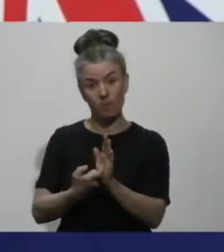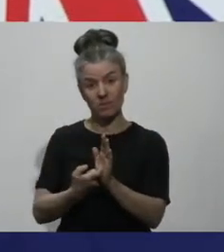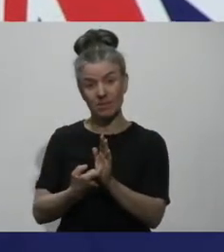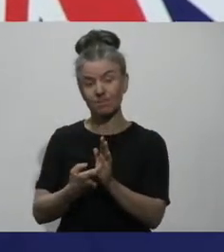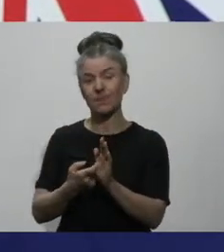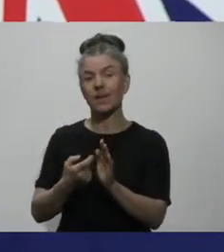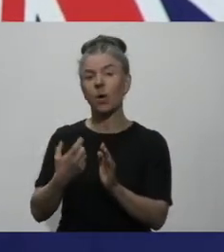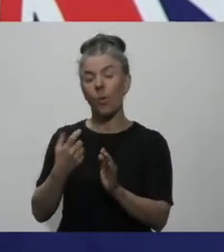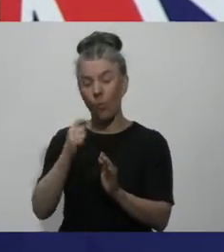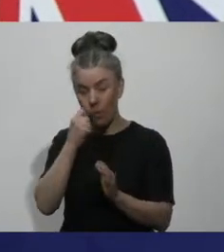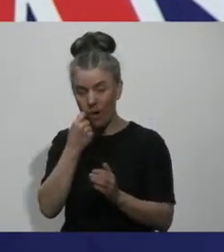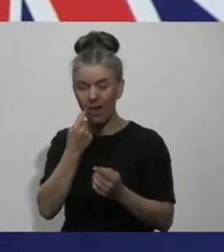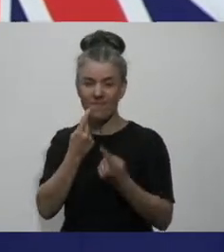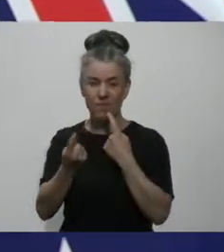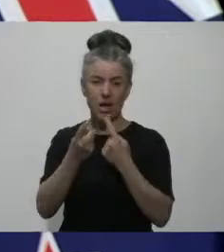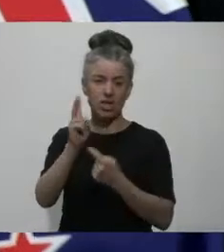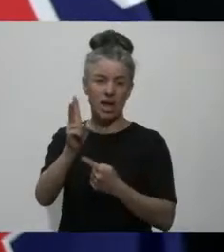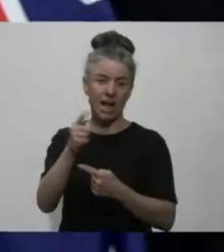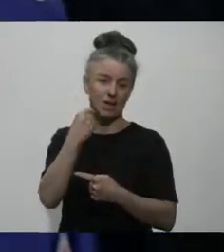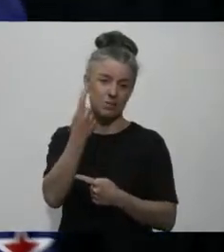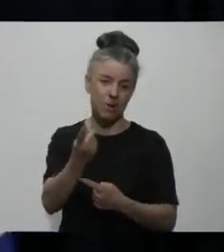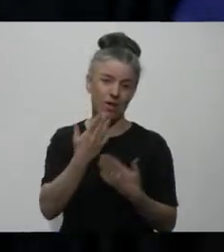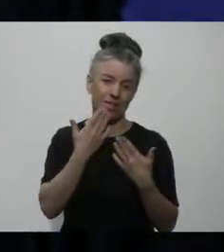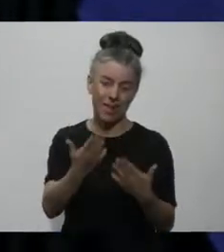will have another update tomorrow. Thank you, everyone.